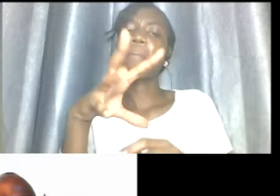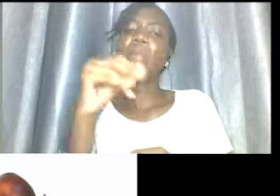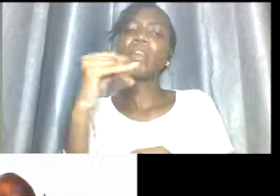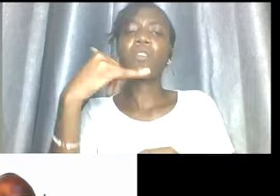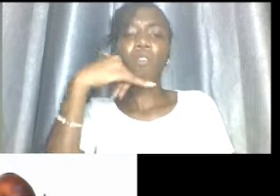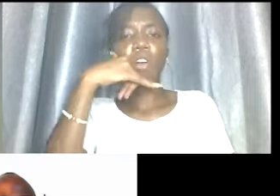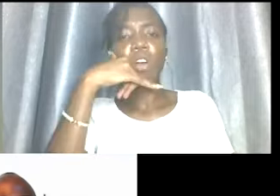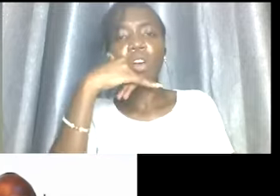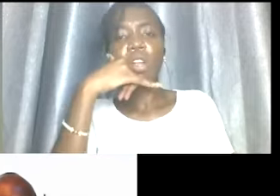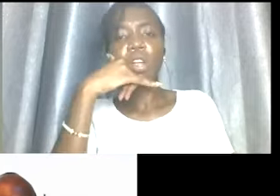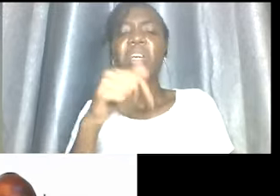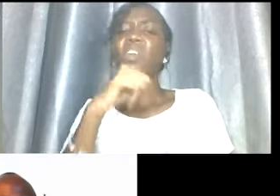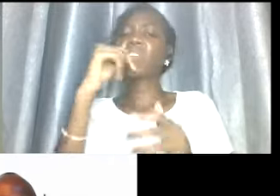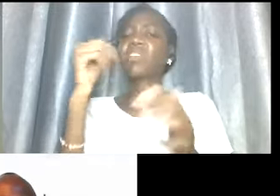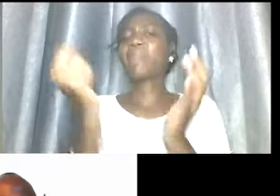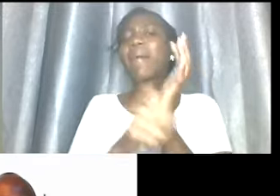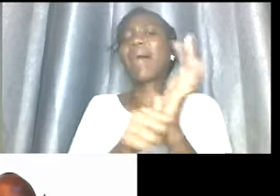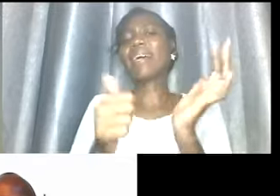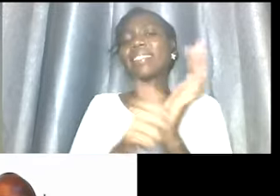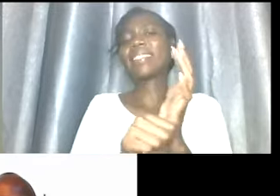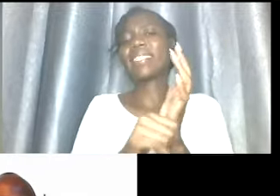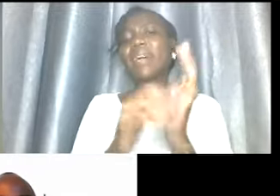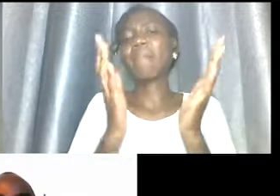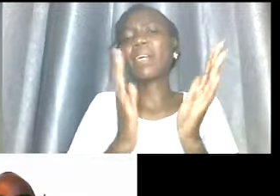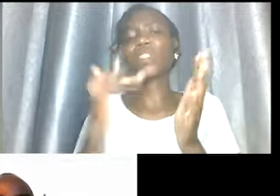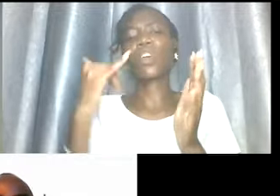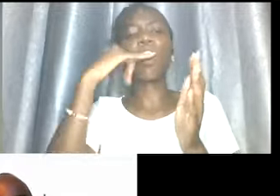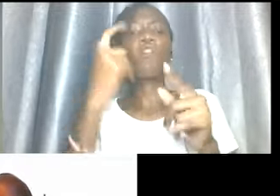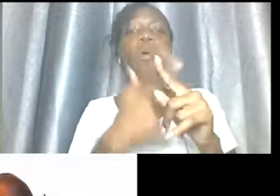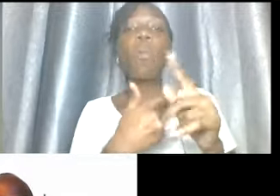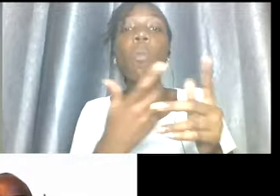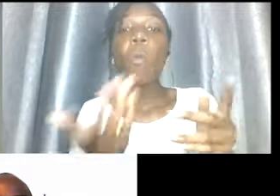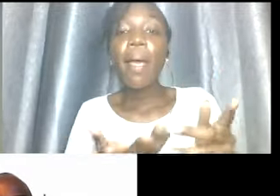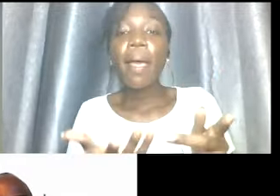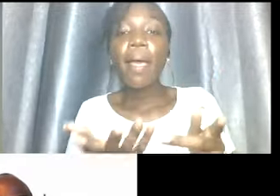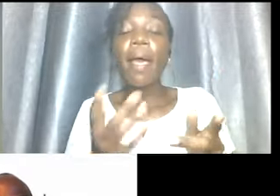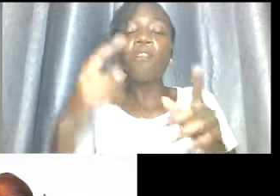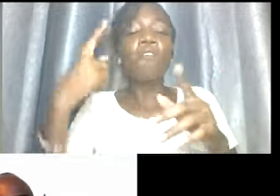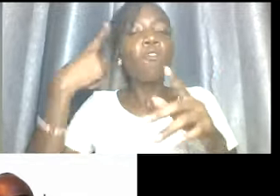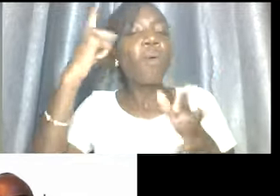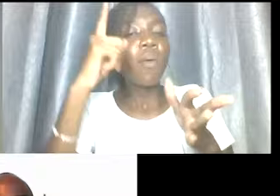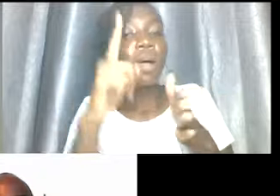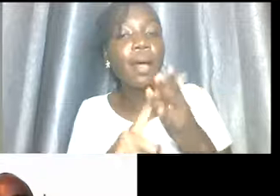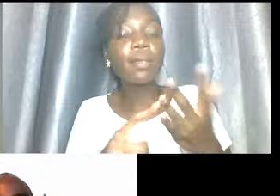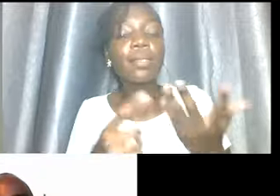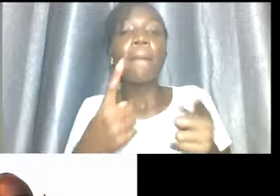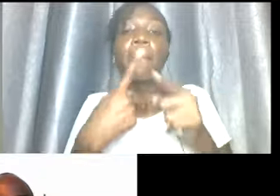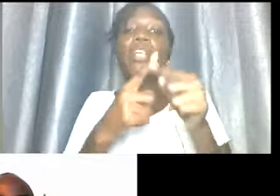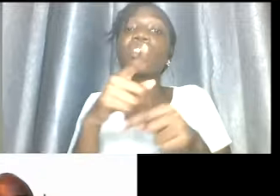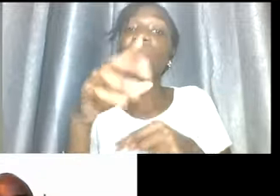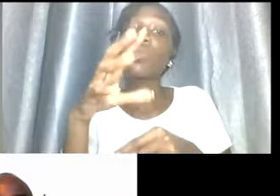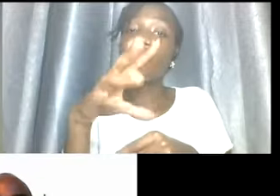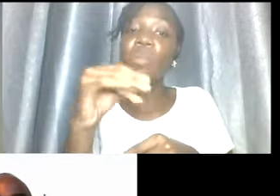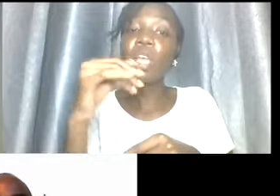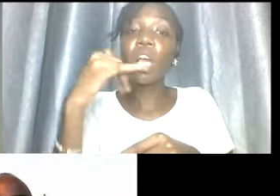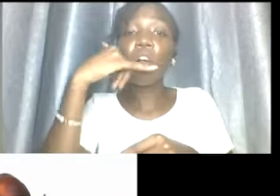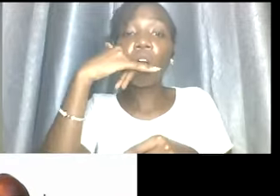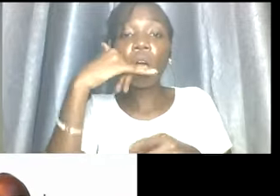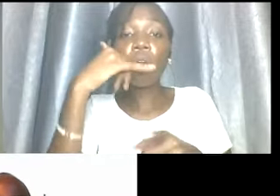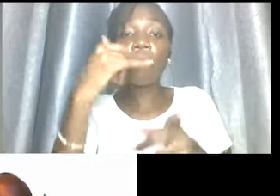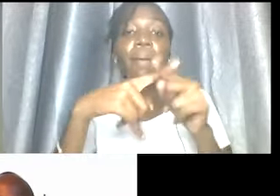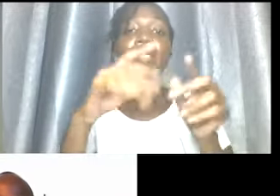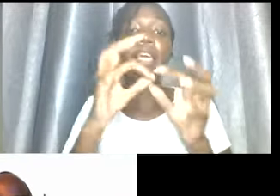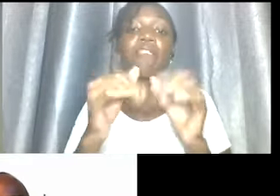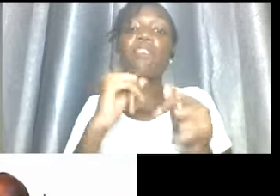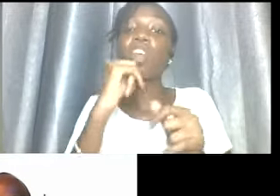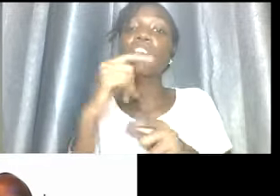which location that customer is calling from or calling for, you take that call, and if it's not for your store, you transfer it to